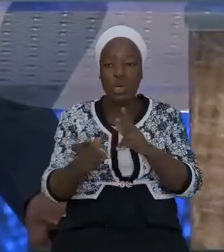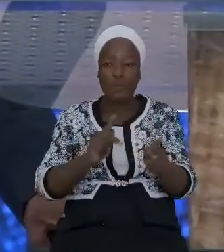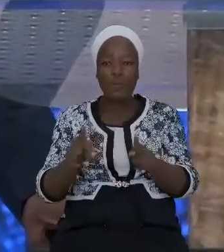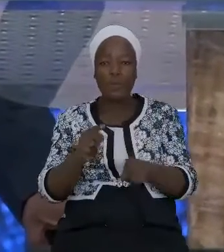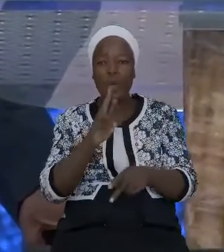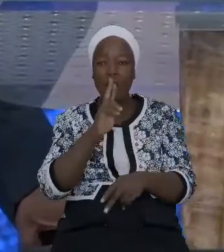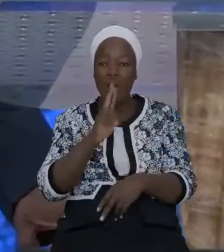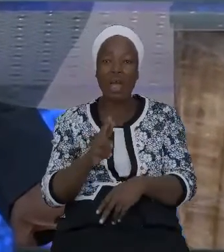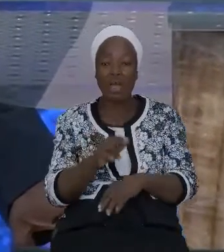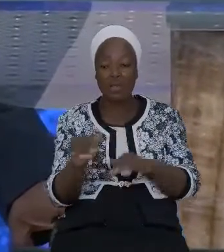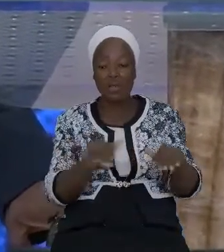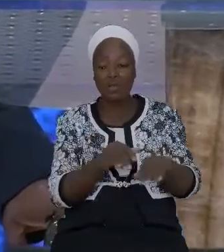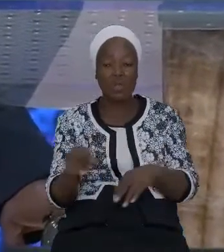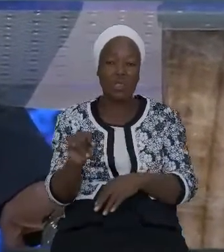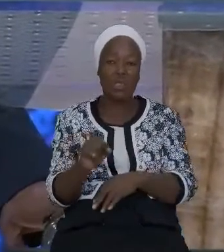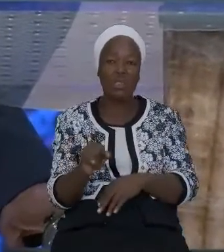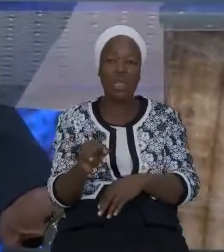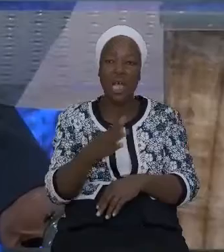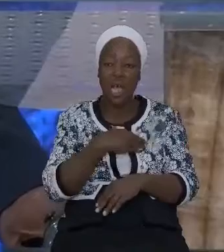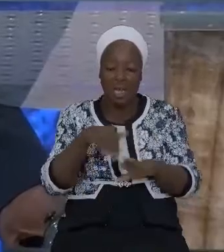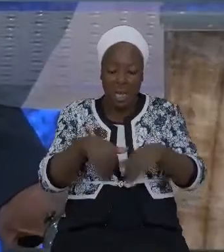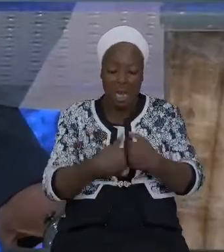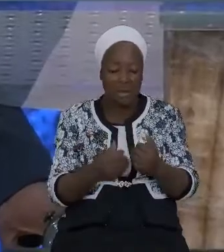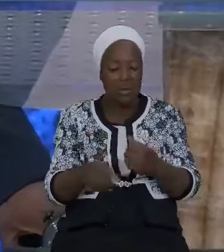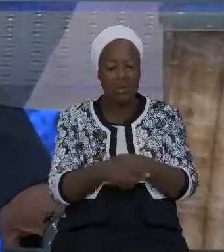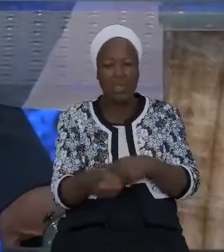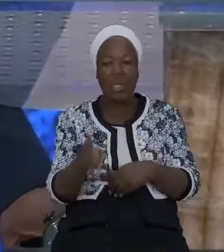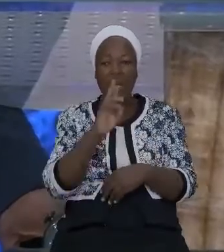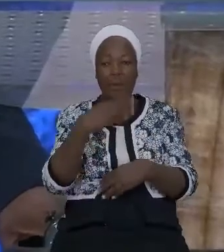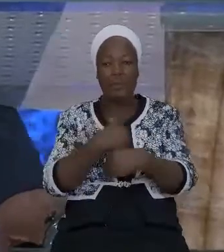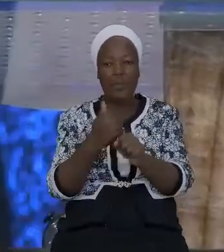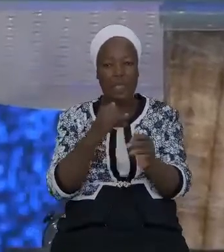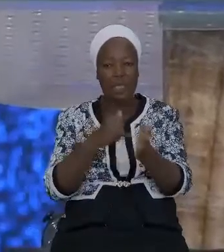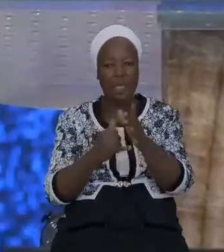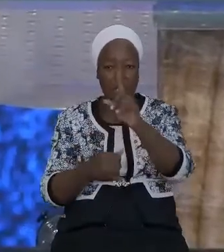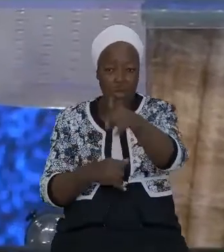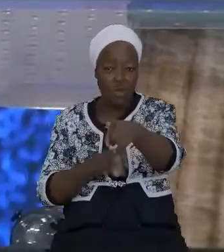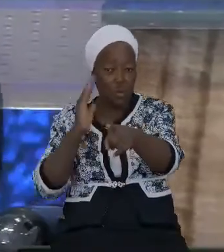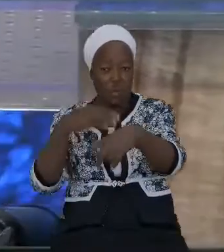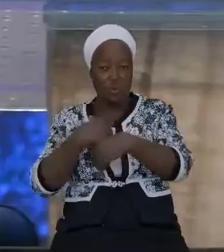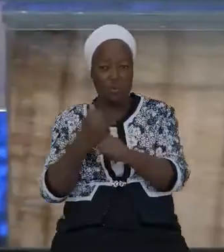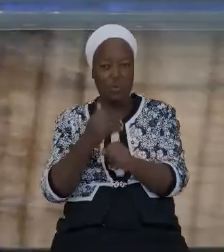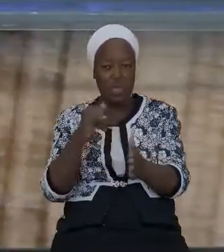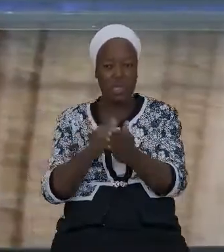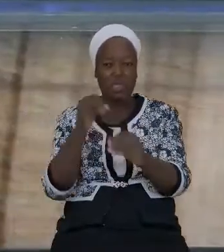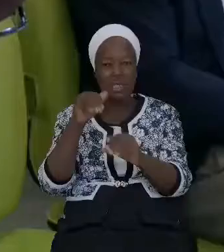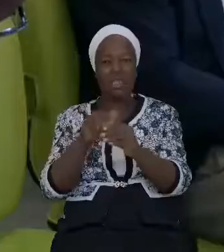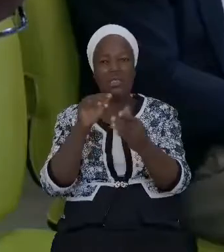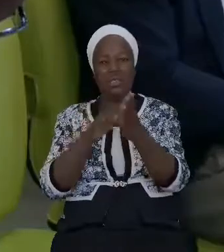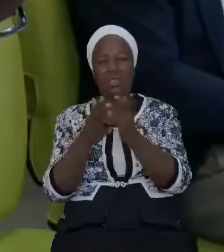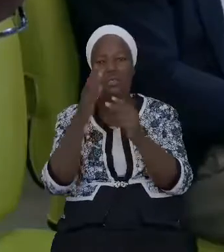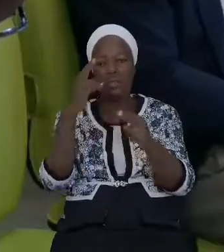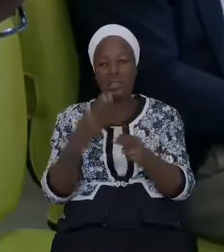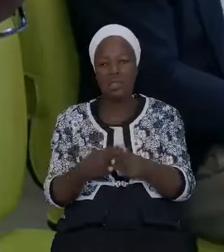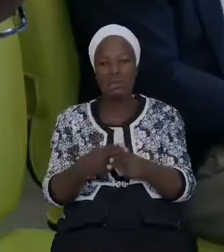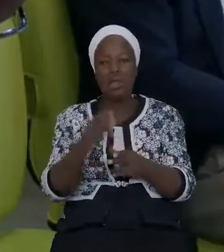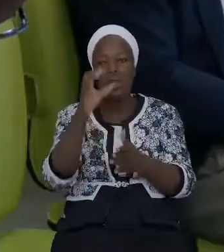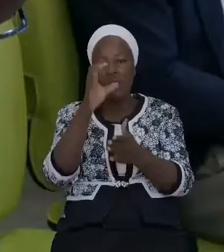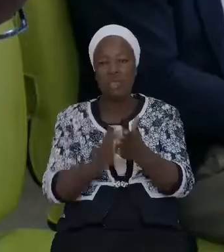like you, what they're doing and how they're making it. You'll make it in Jesus' name. Look at